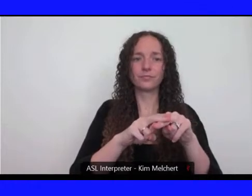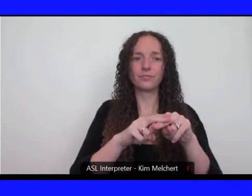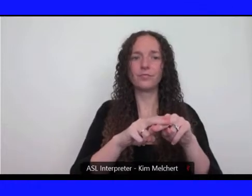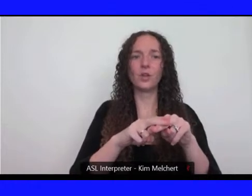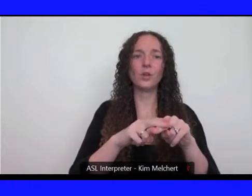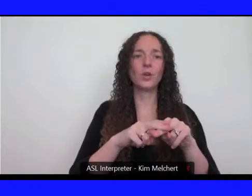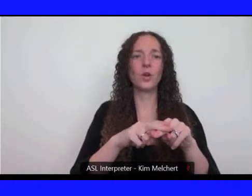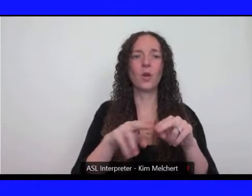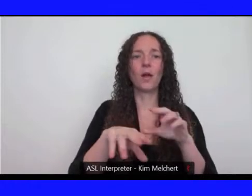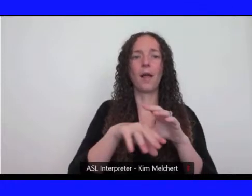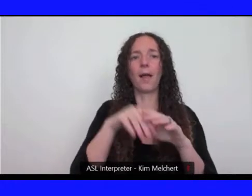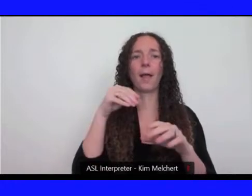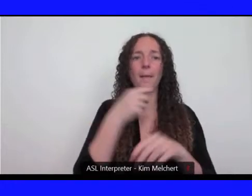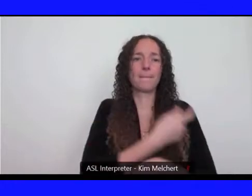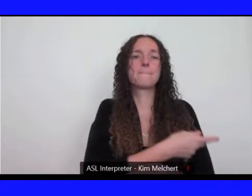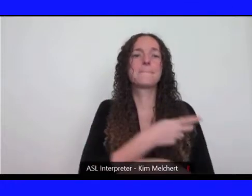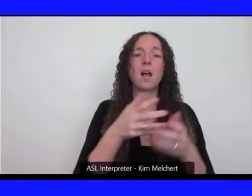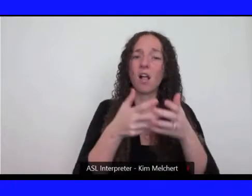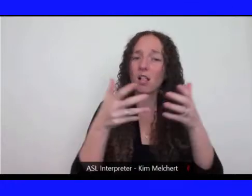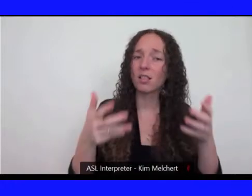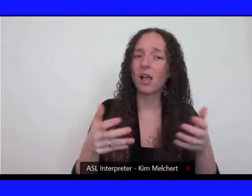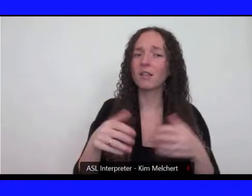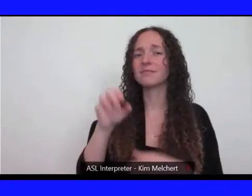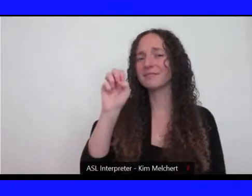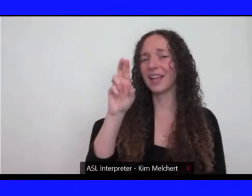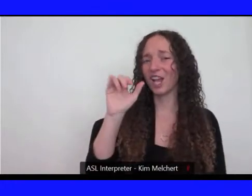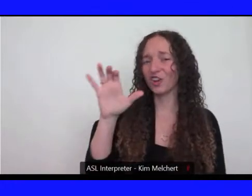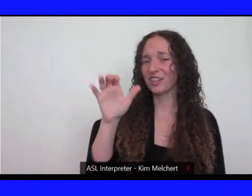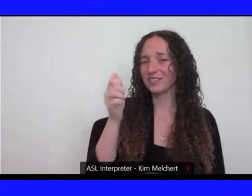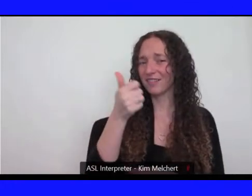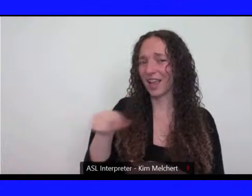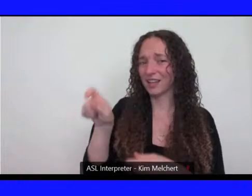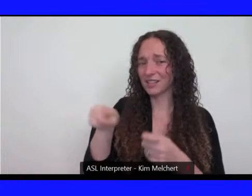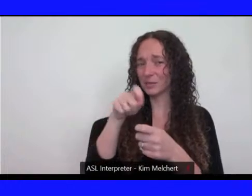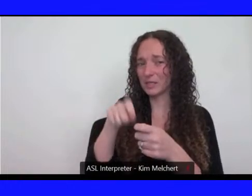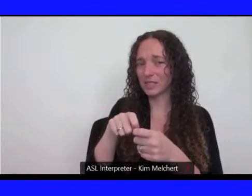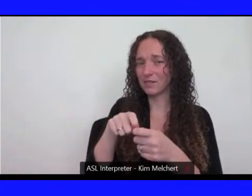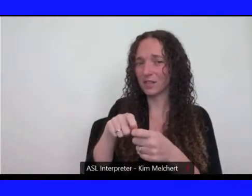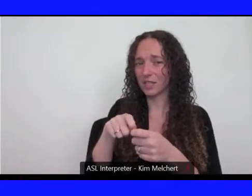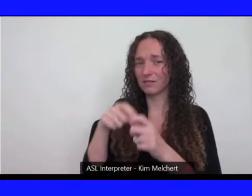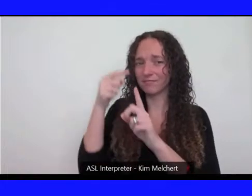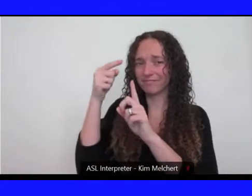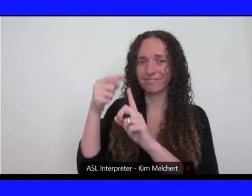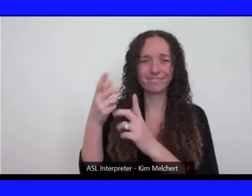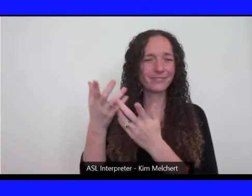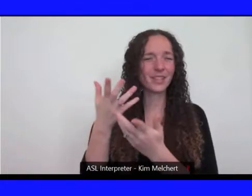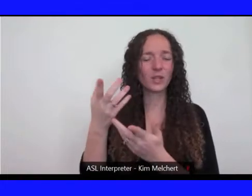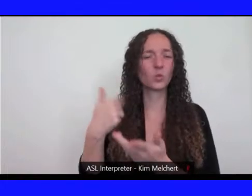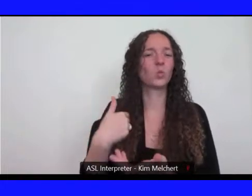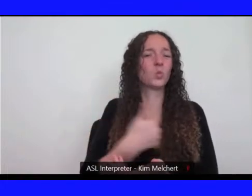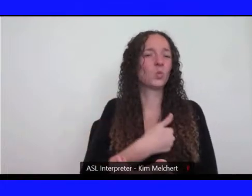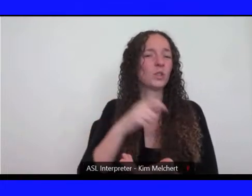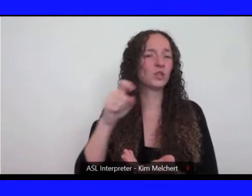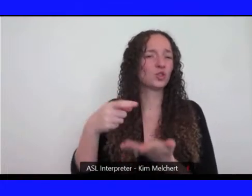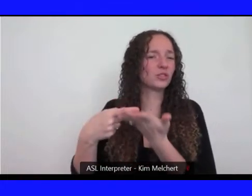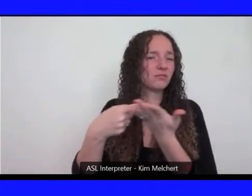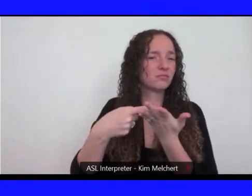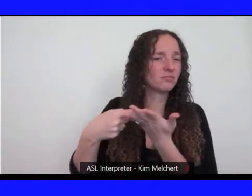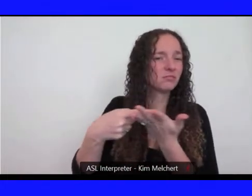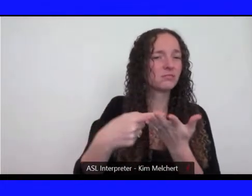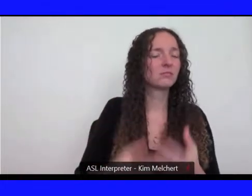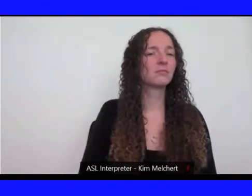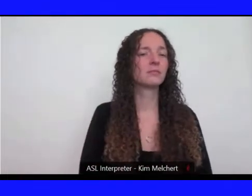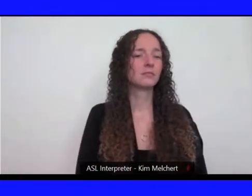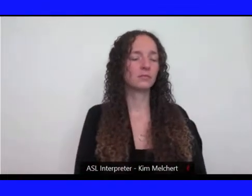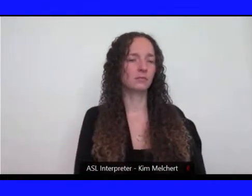once, but they will do the data analytics and boil it down and say, right, these are the 3 key drivers in the emergency department,